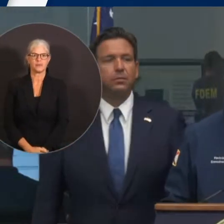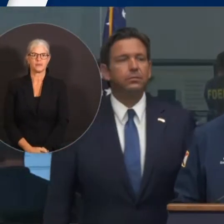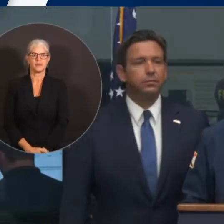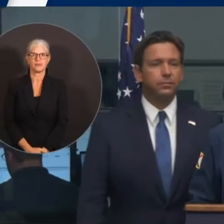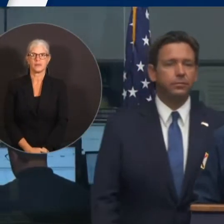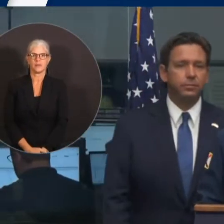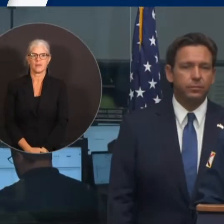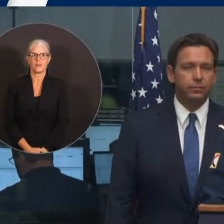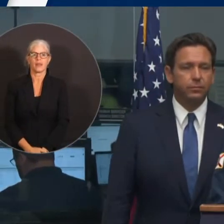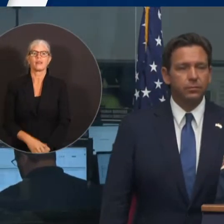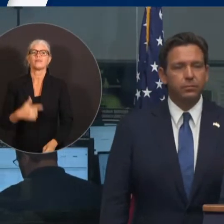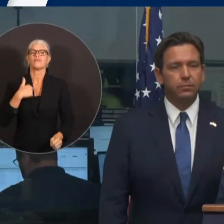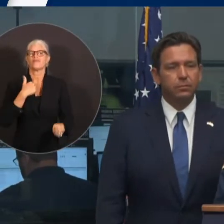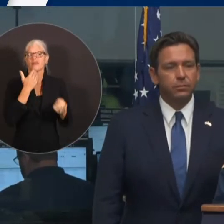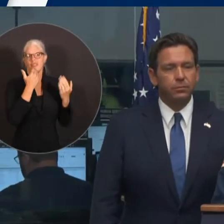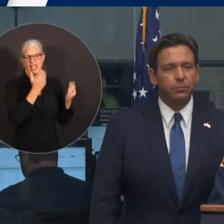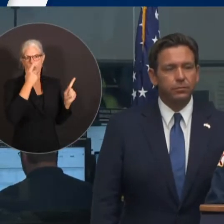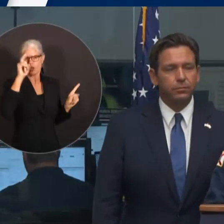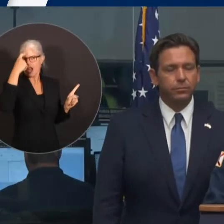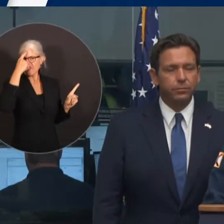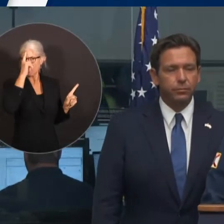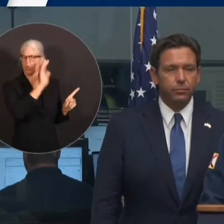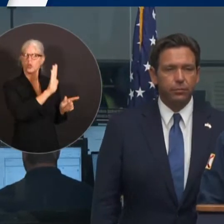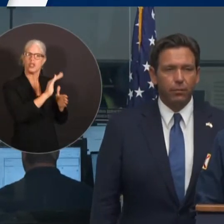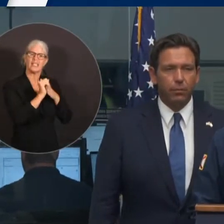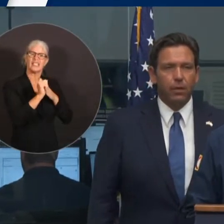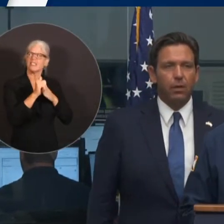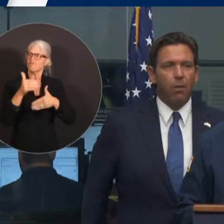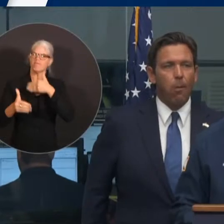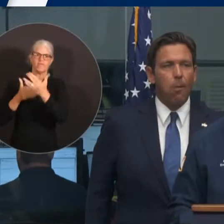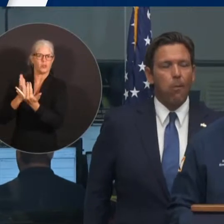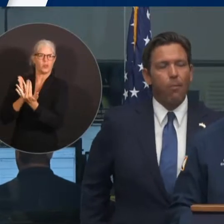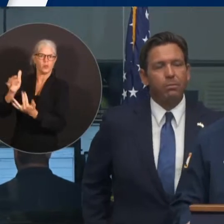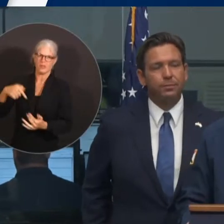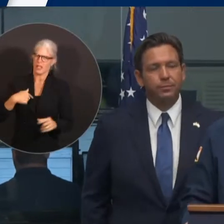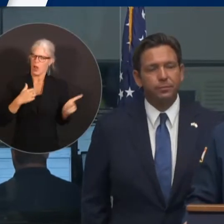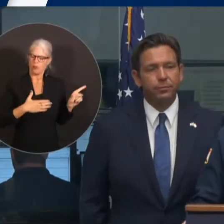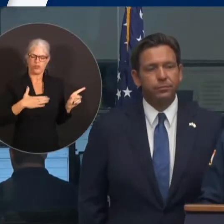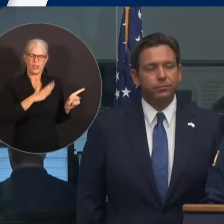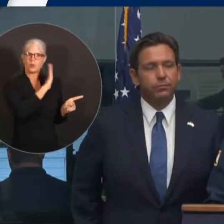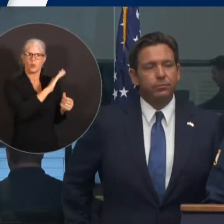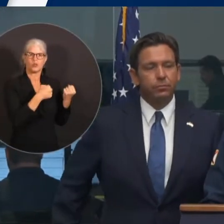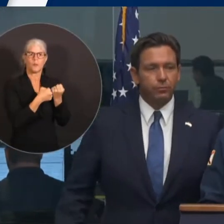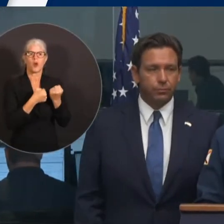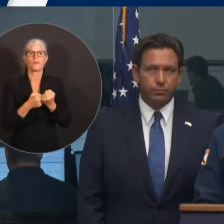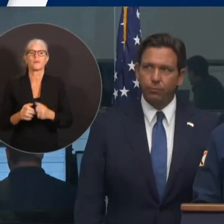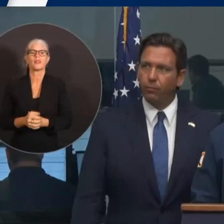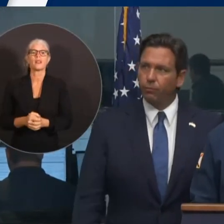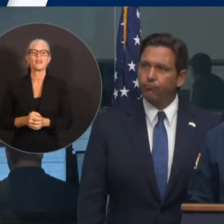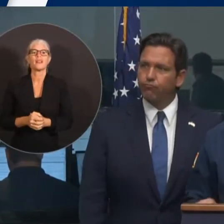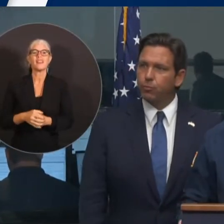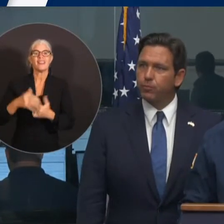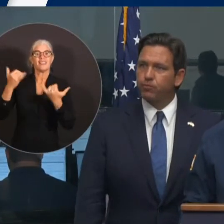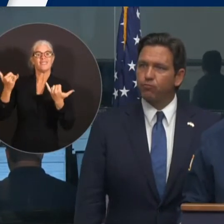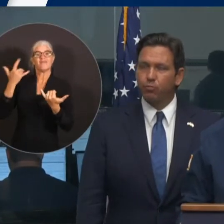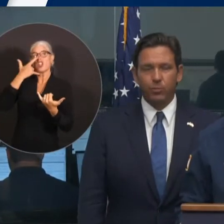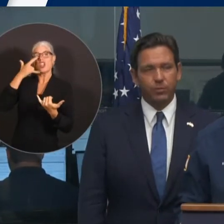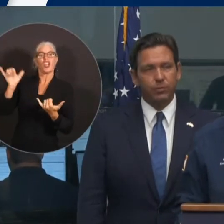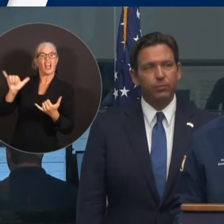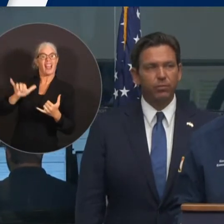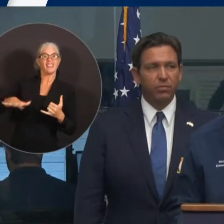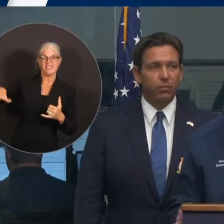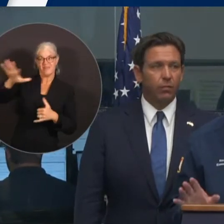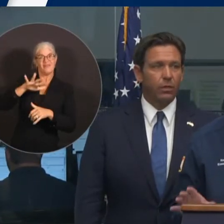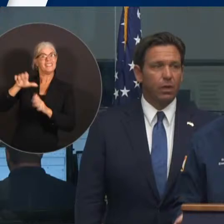Thank you, Governor, for leading us through this. Appreciate your support. Conditions across the state continue to deteriorate as Hurricane